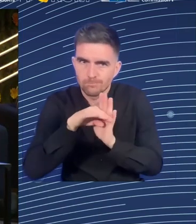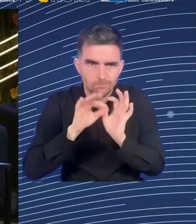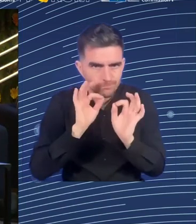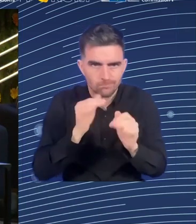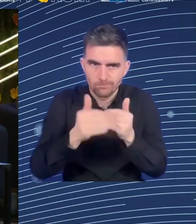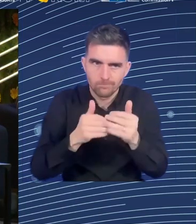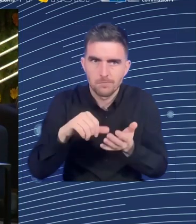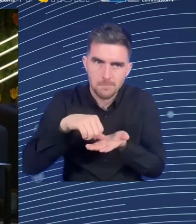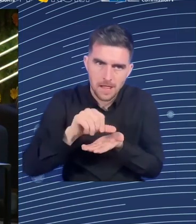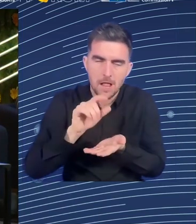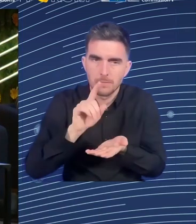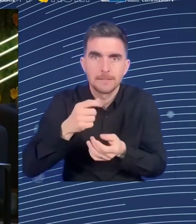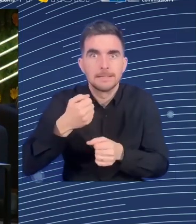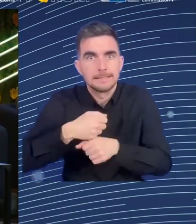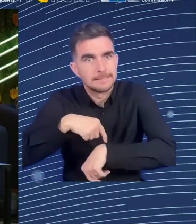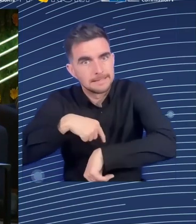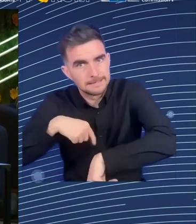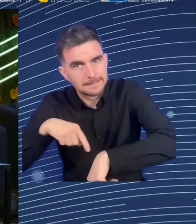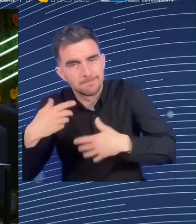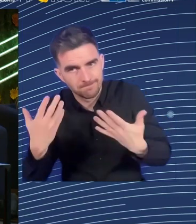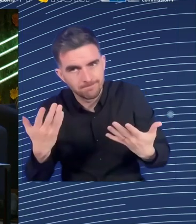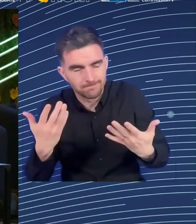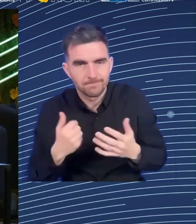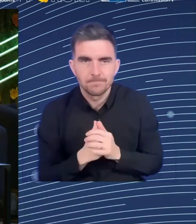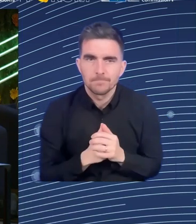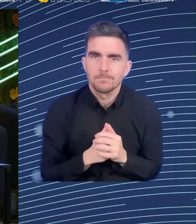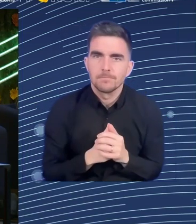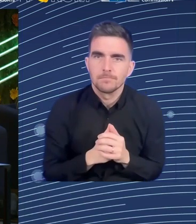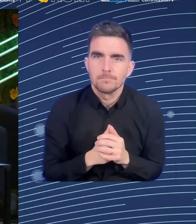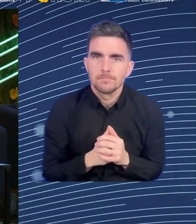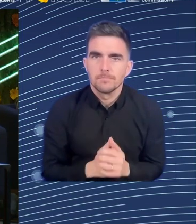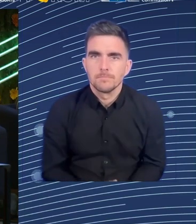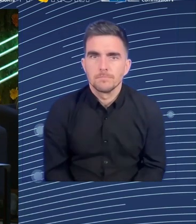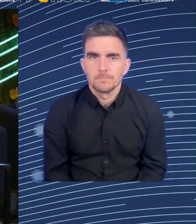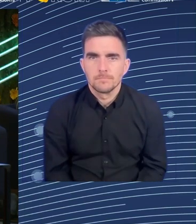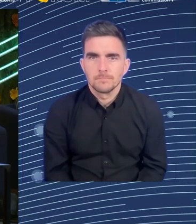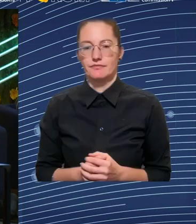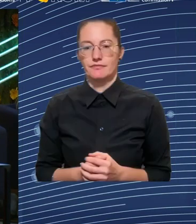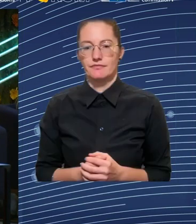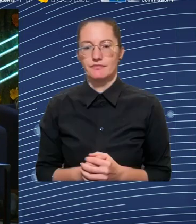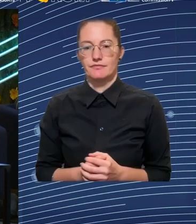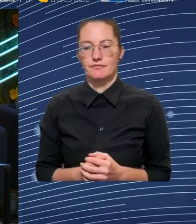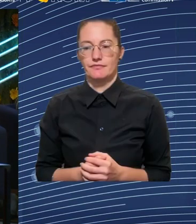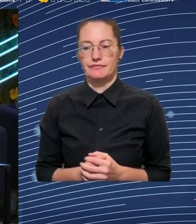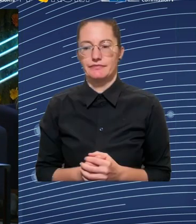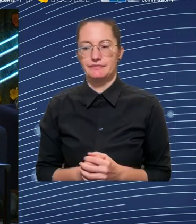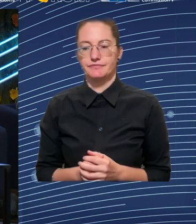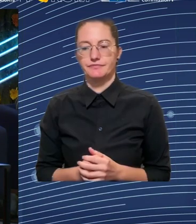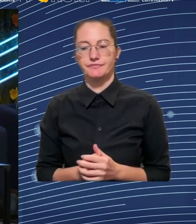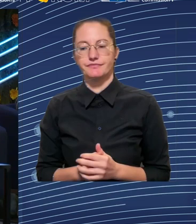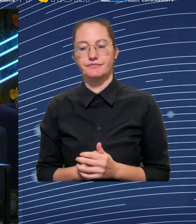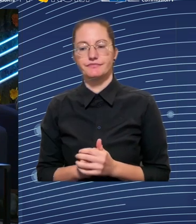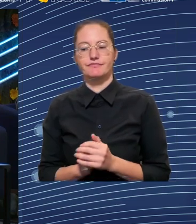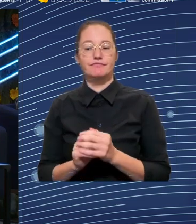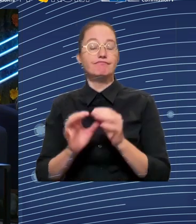is collective bargaining in this sector, at sectoral level, present? How good is the coverage? Has a big influence